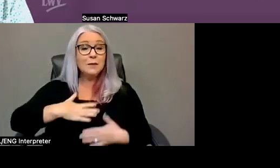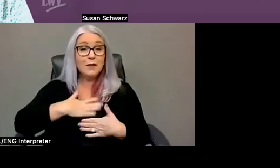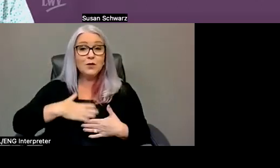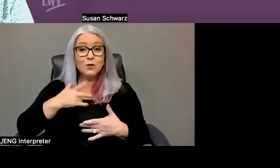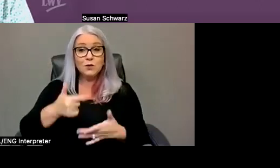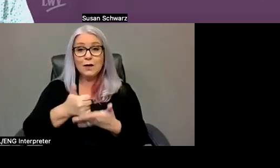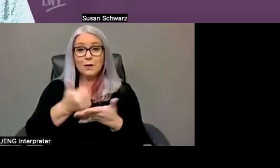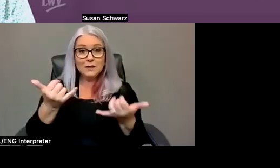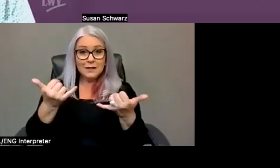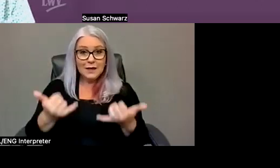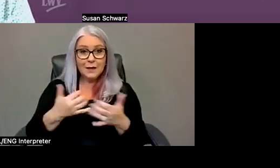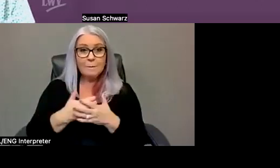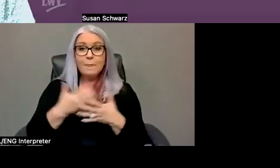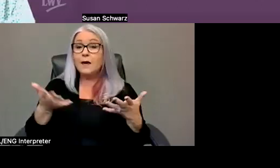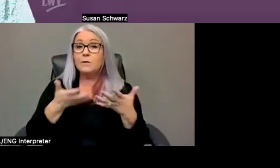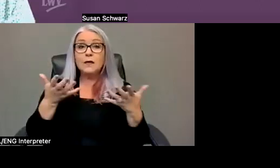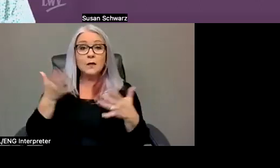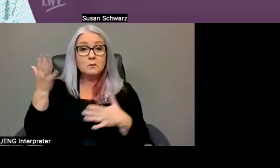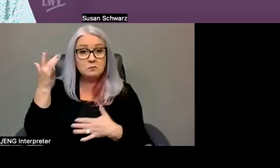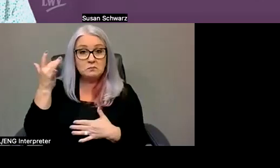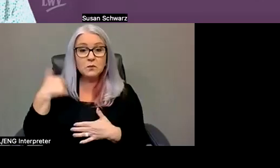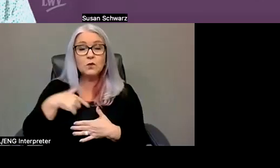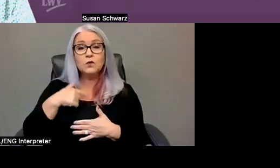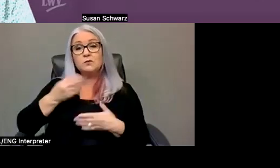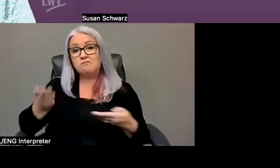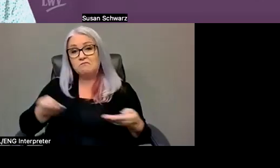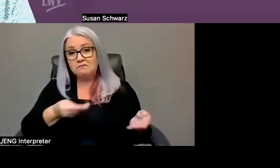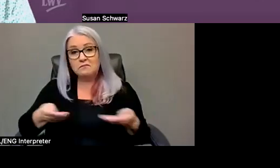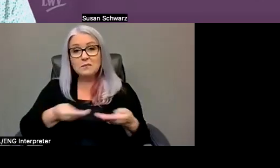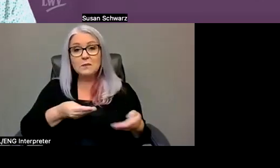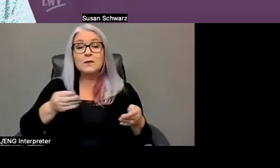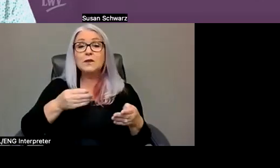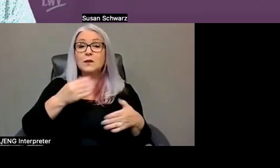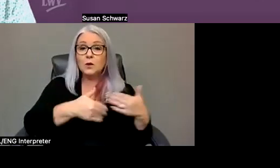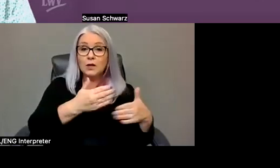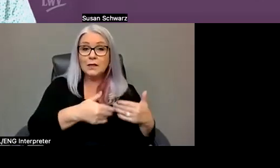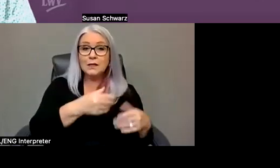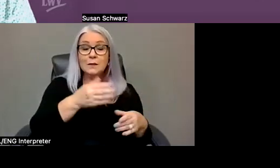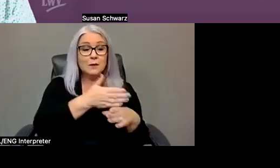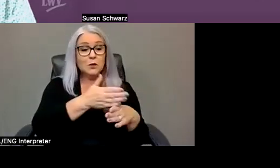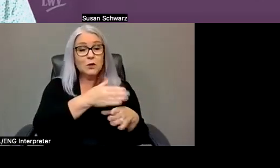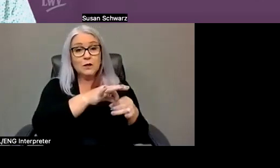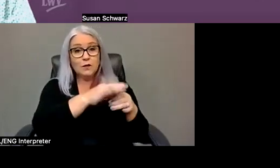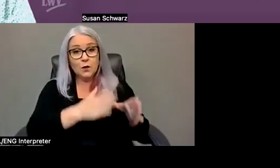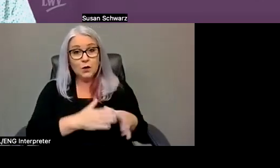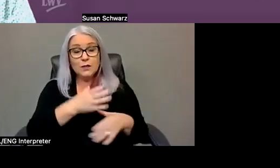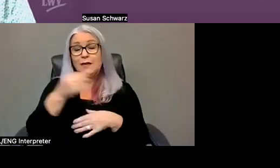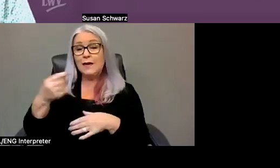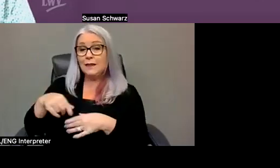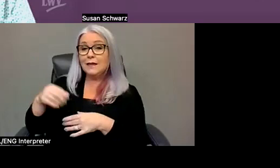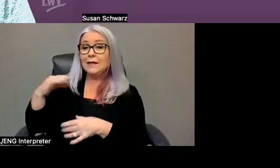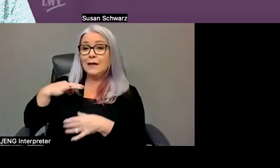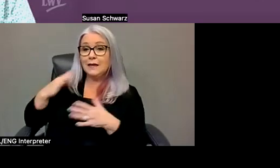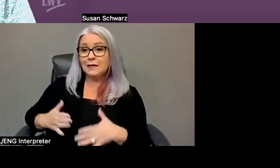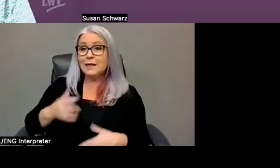today. I am merely here to facilitate a process between you, the voters, and the candidates. I live in Bedford, not